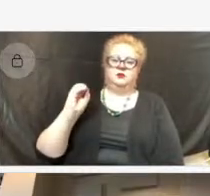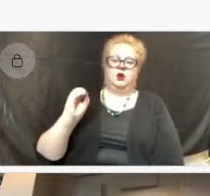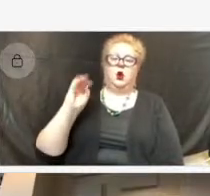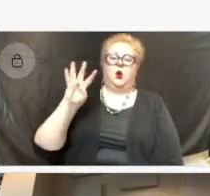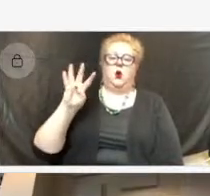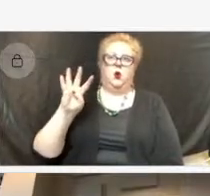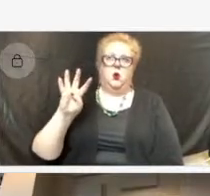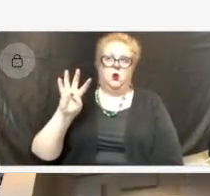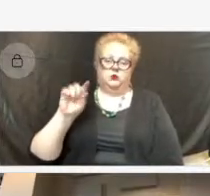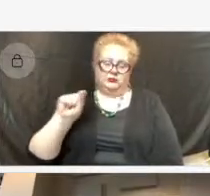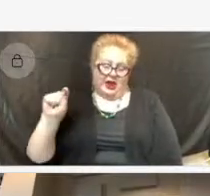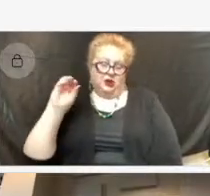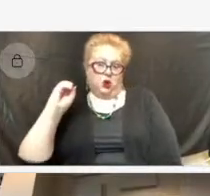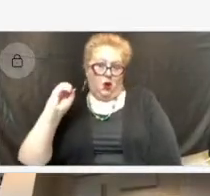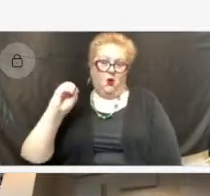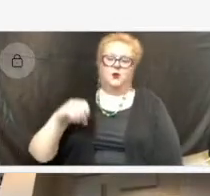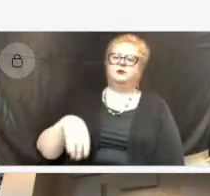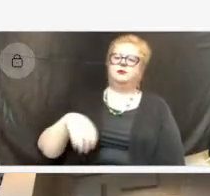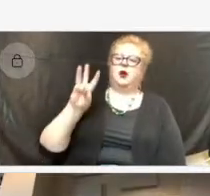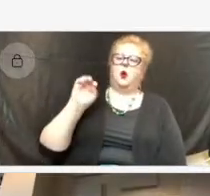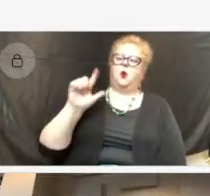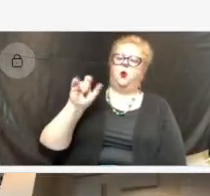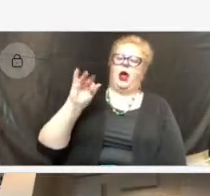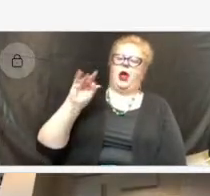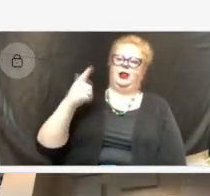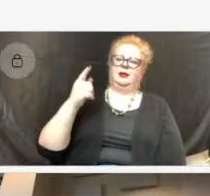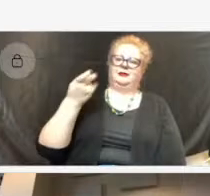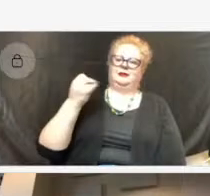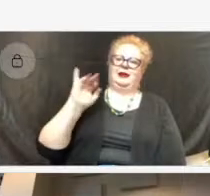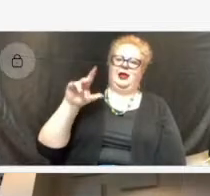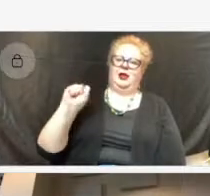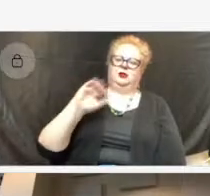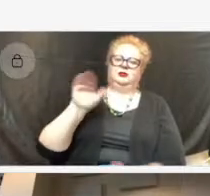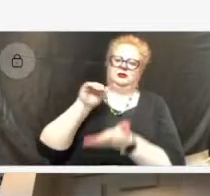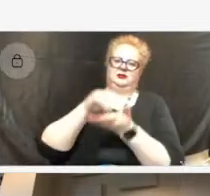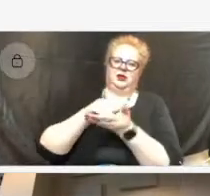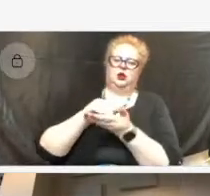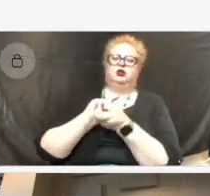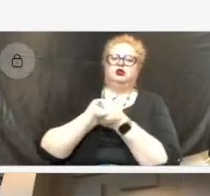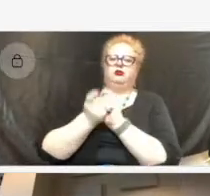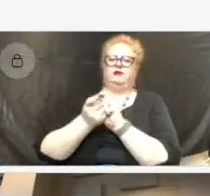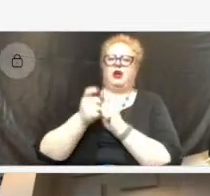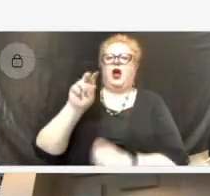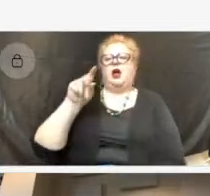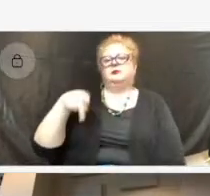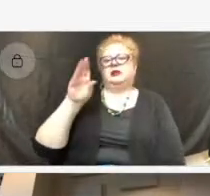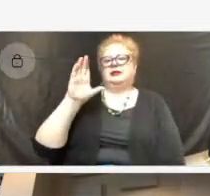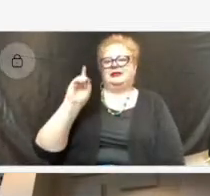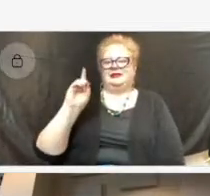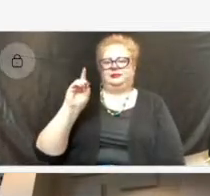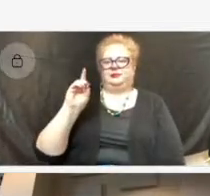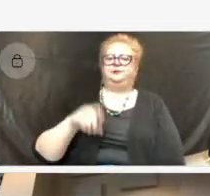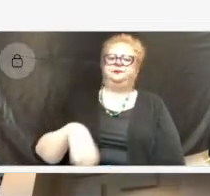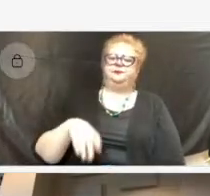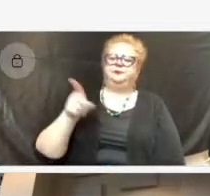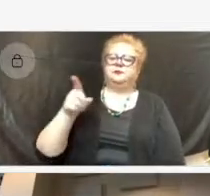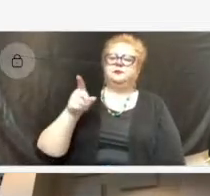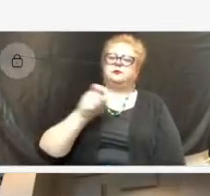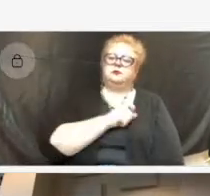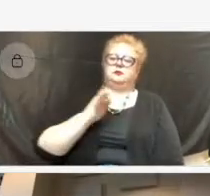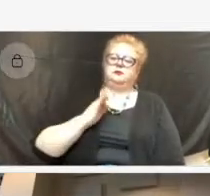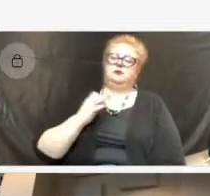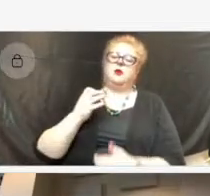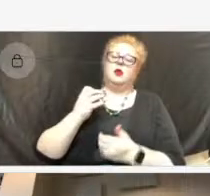Z4470-0, Wellington Hills Center, revised PCD, 15400 Chenal Parkway. Staff recommends approval